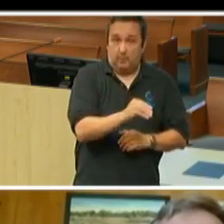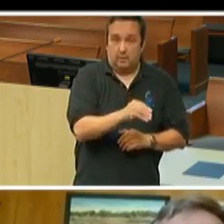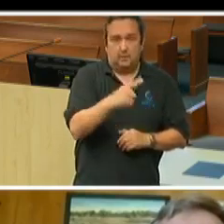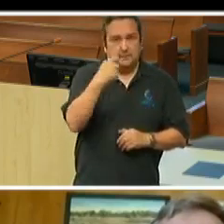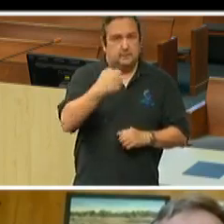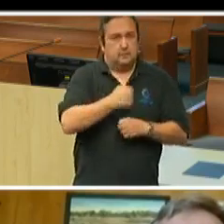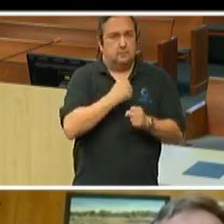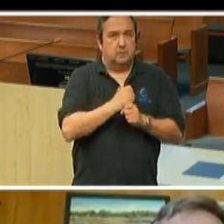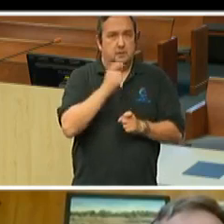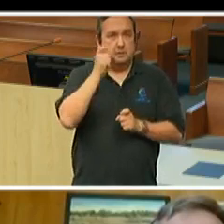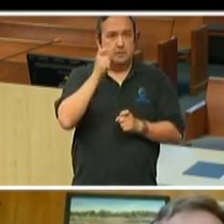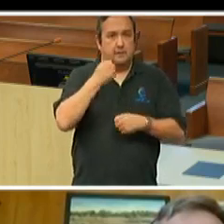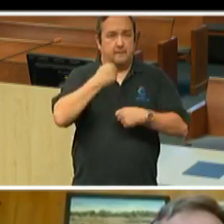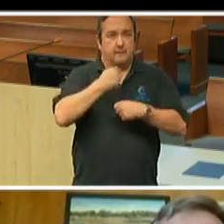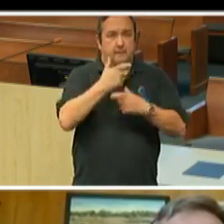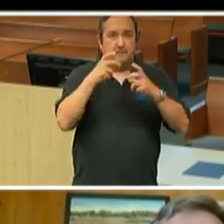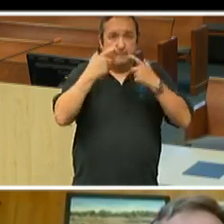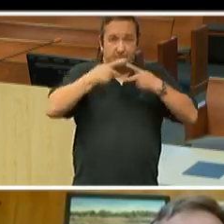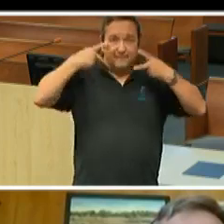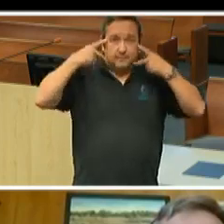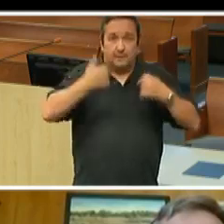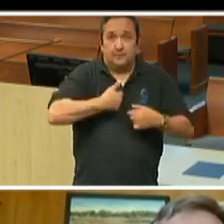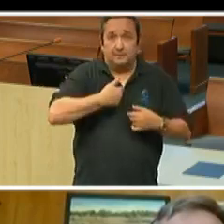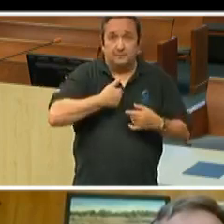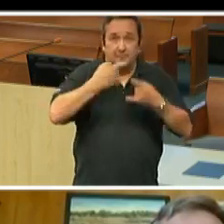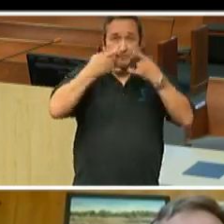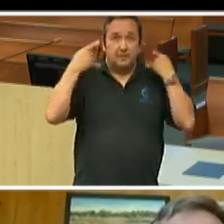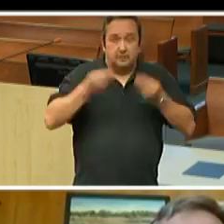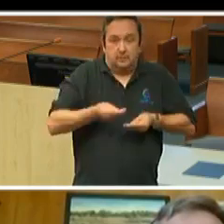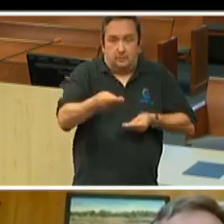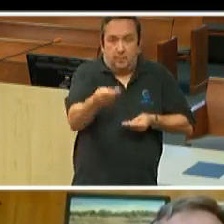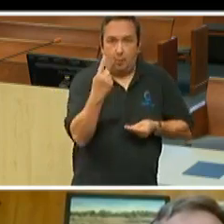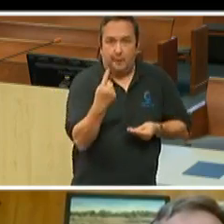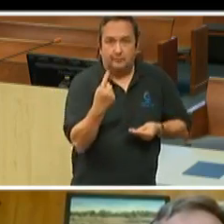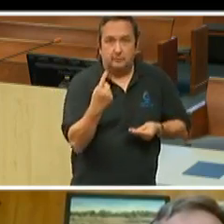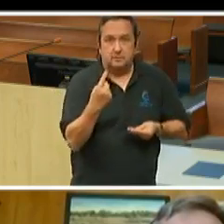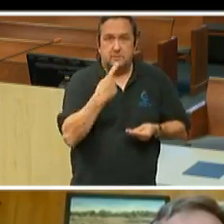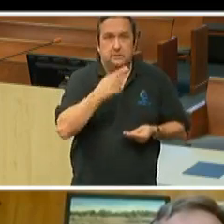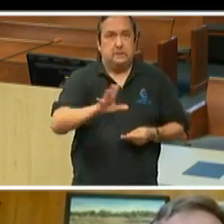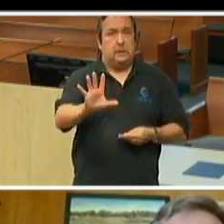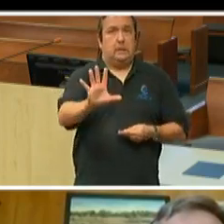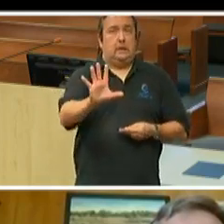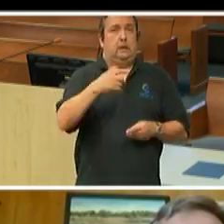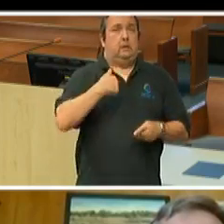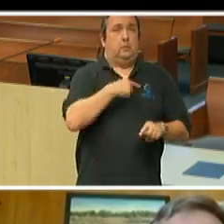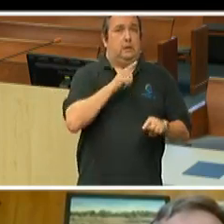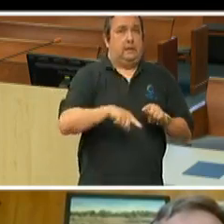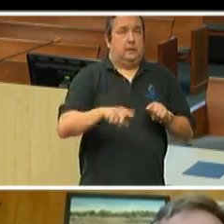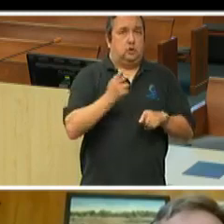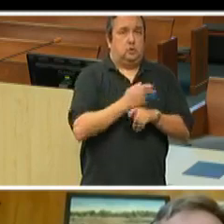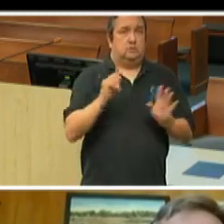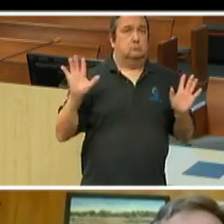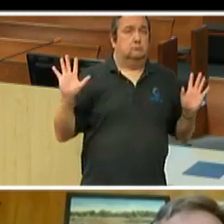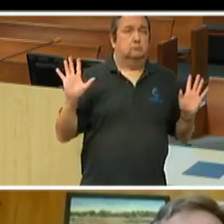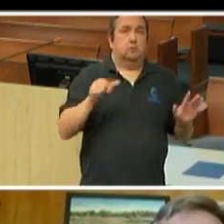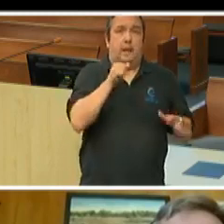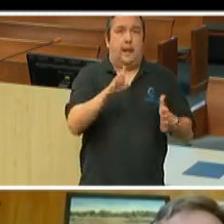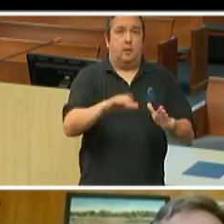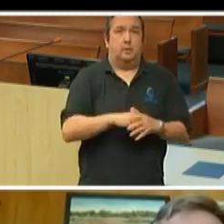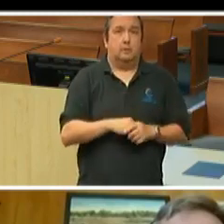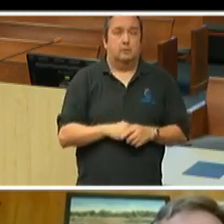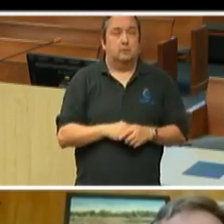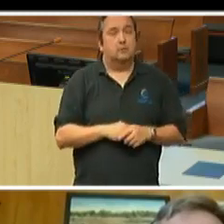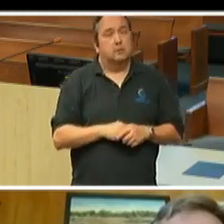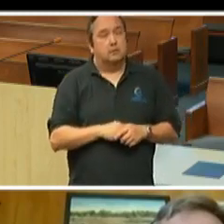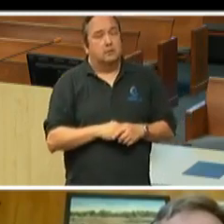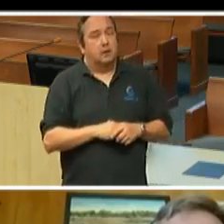was making face masks and was going to hand this child one, and she said, no, they're not, they won't let us use them. Well, then I think